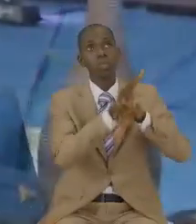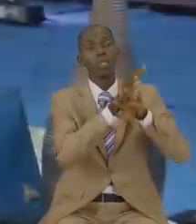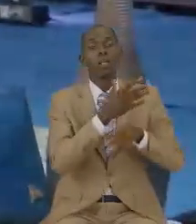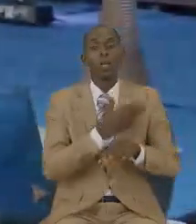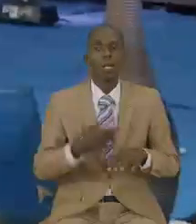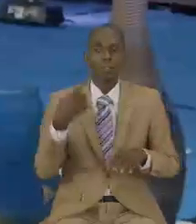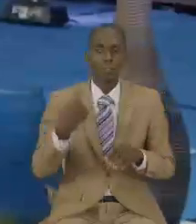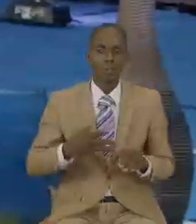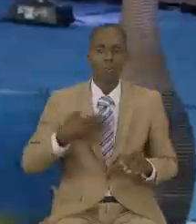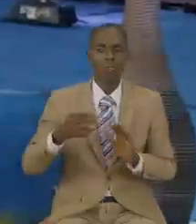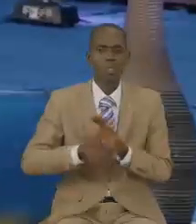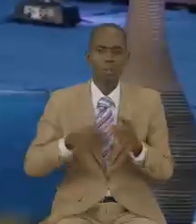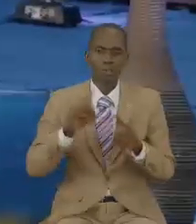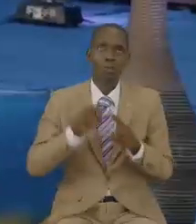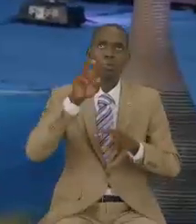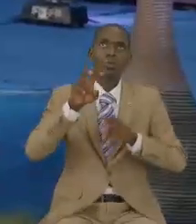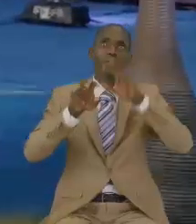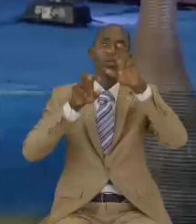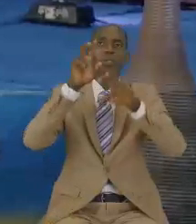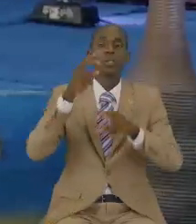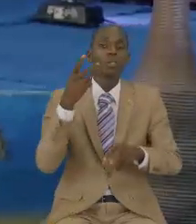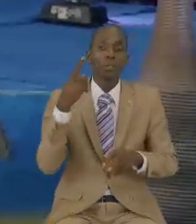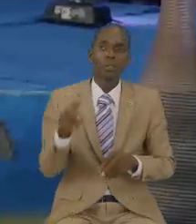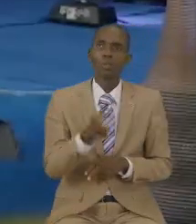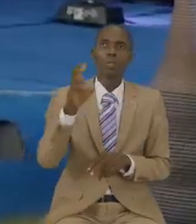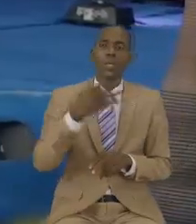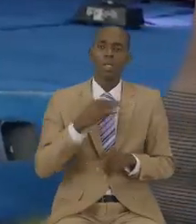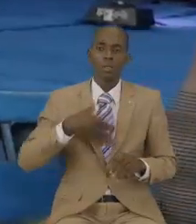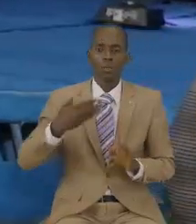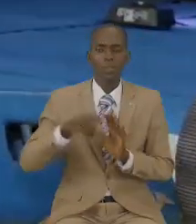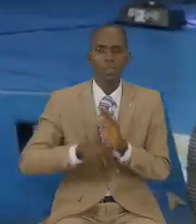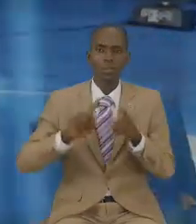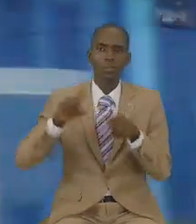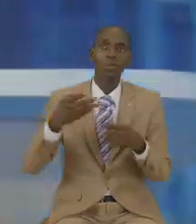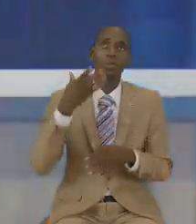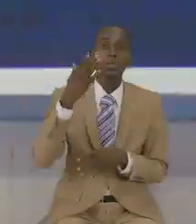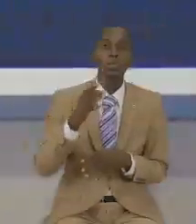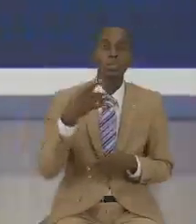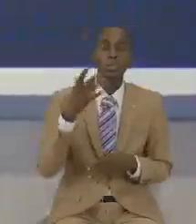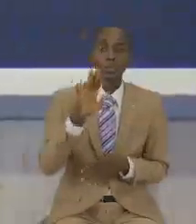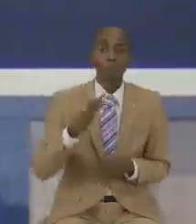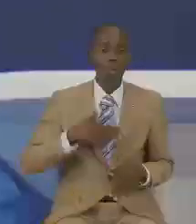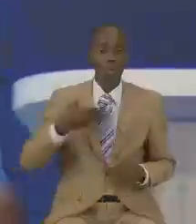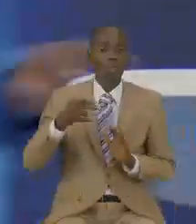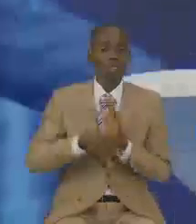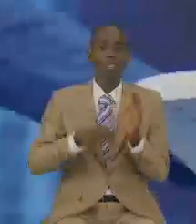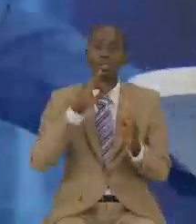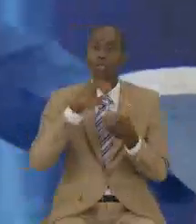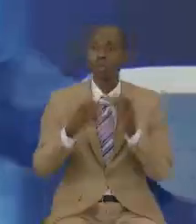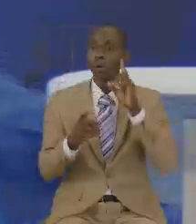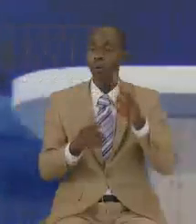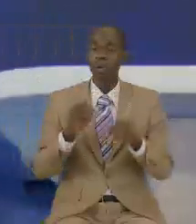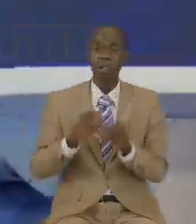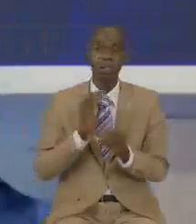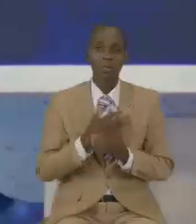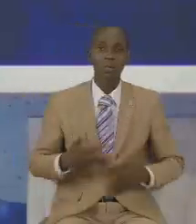to climb. You see the journey and the willingness to go there. The willingness is number one in our lives. The